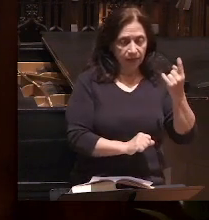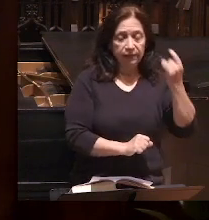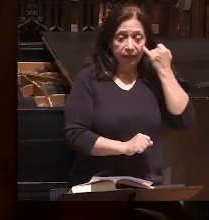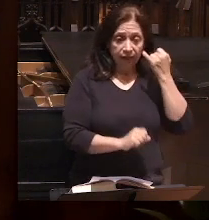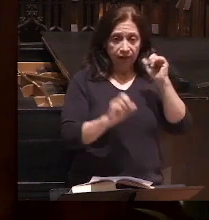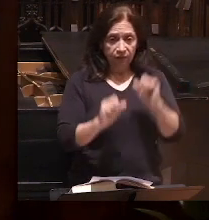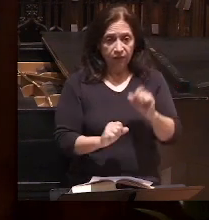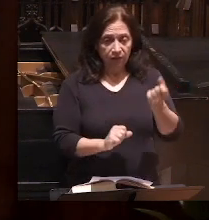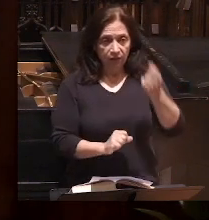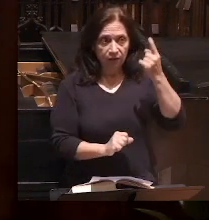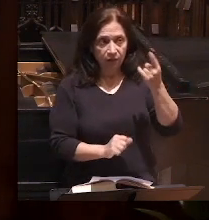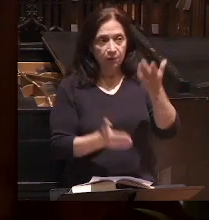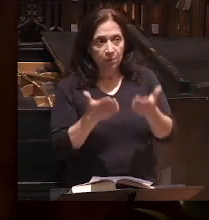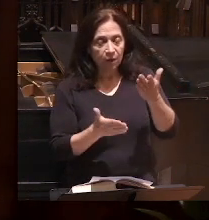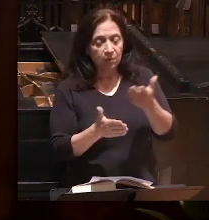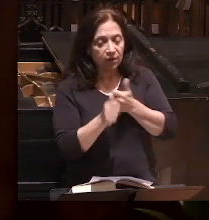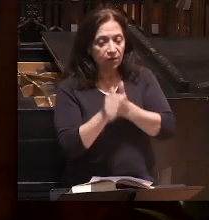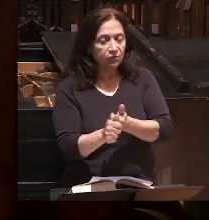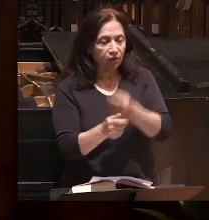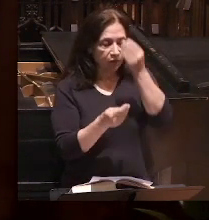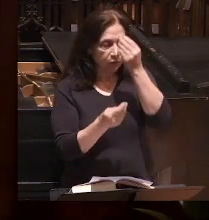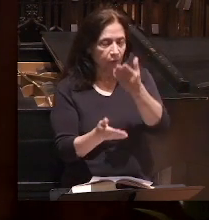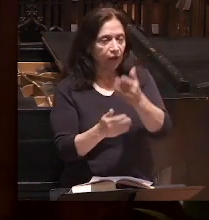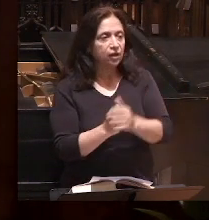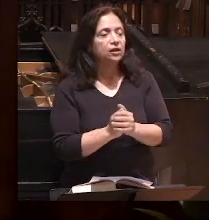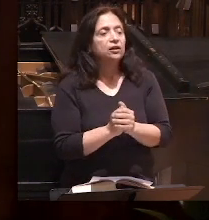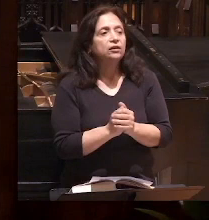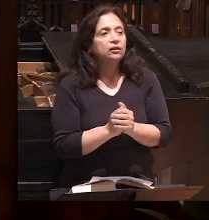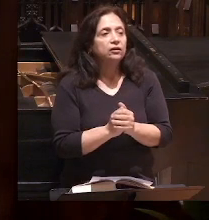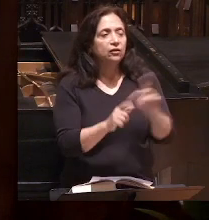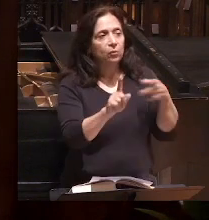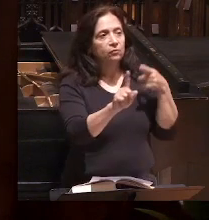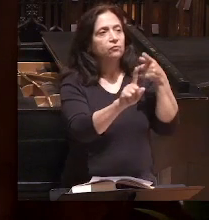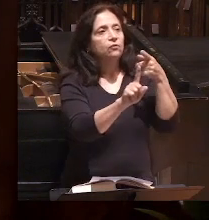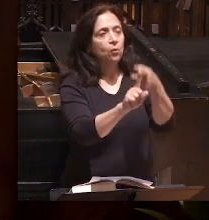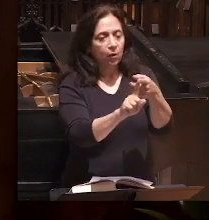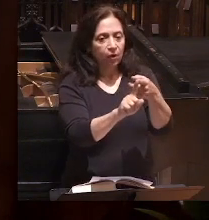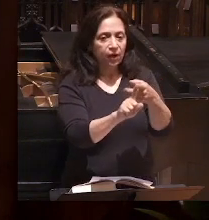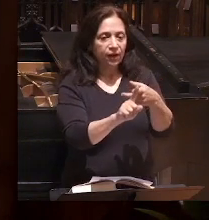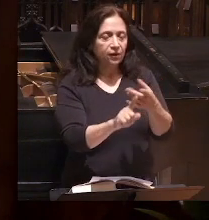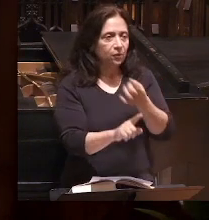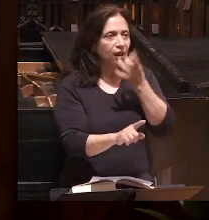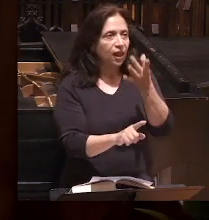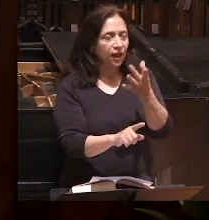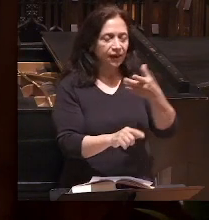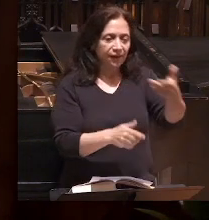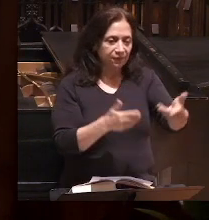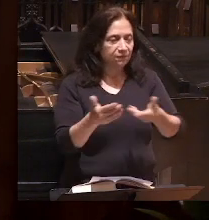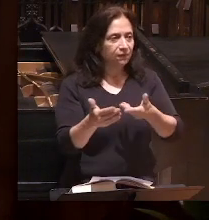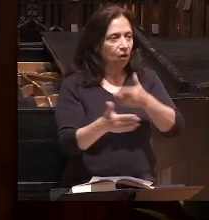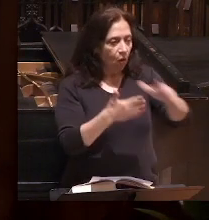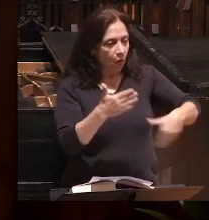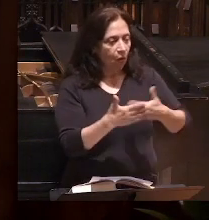understanding they might obey, going forth to invite all to follow you, bread of life,